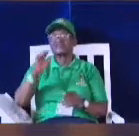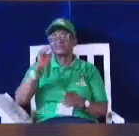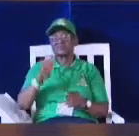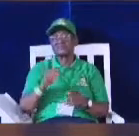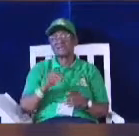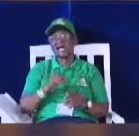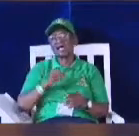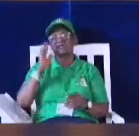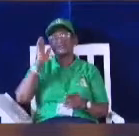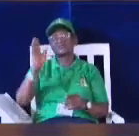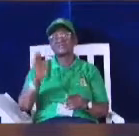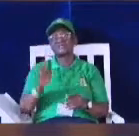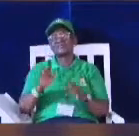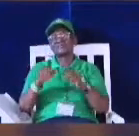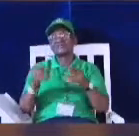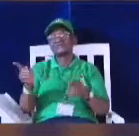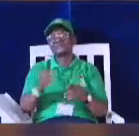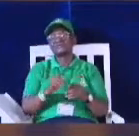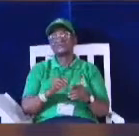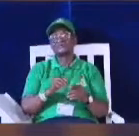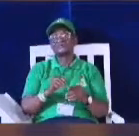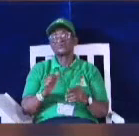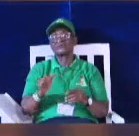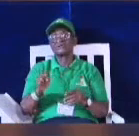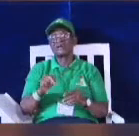And I will give you an illustration.